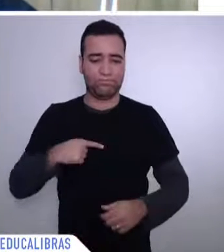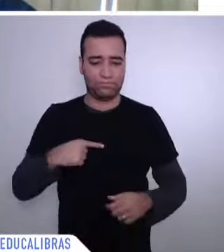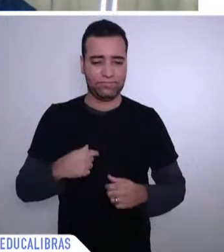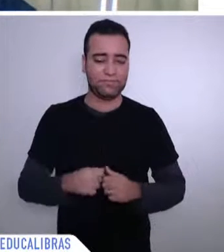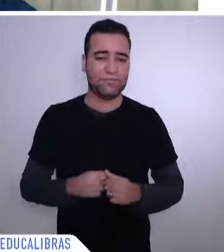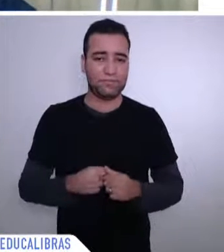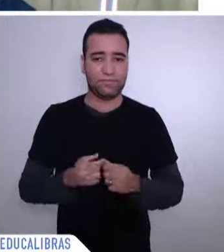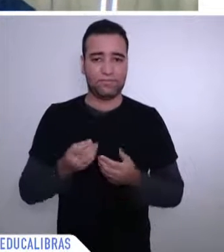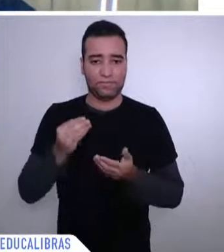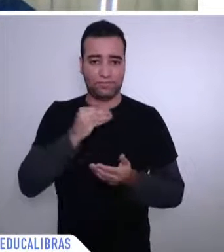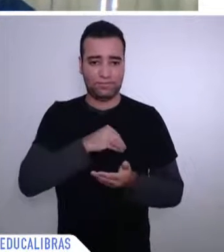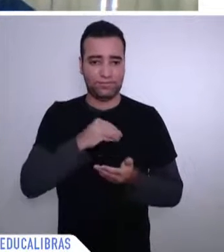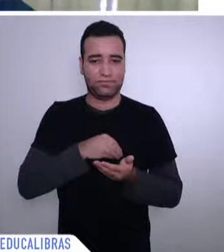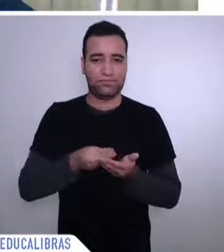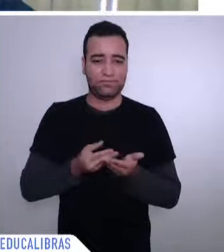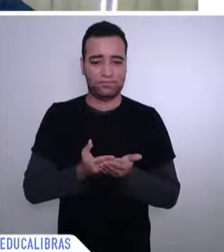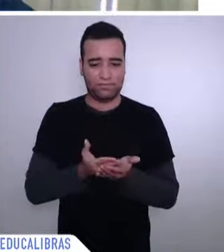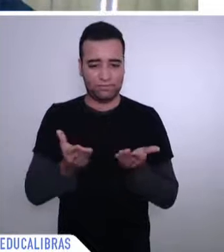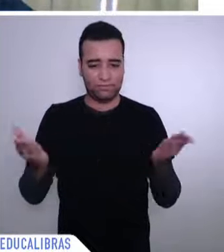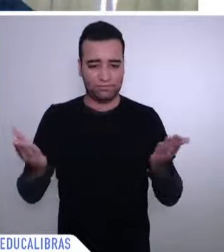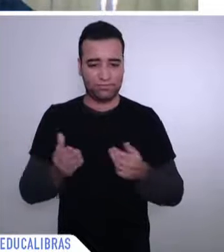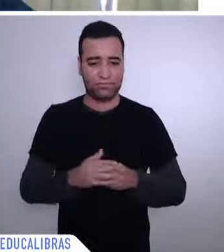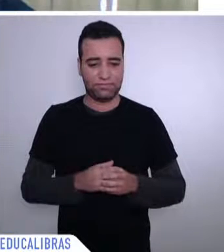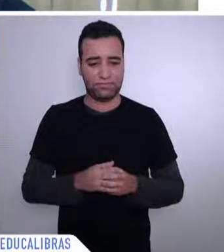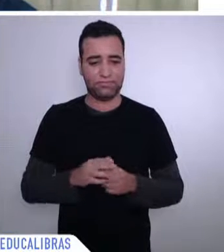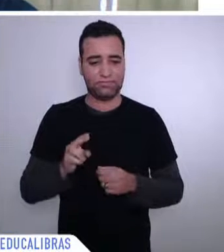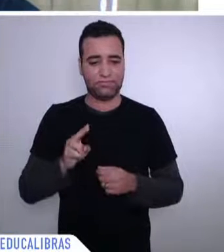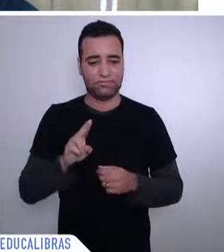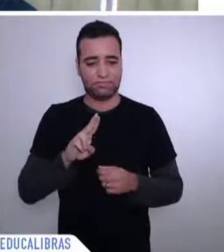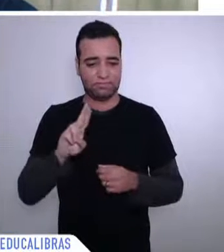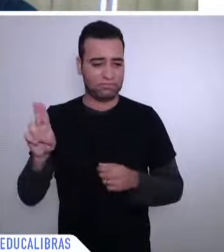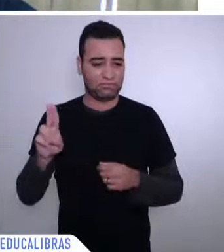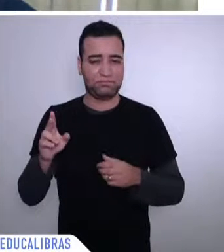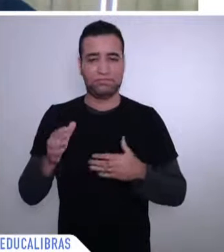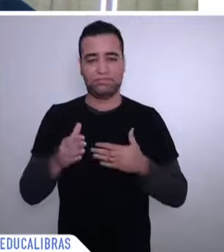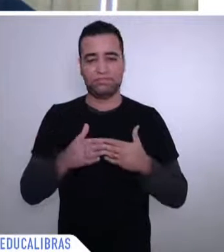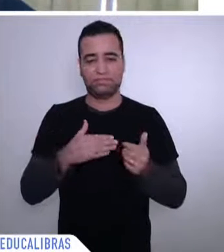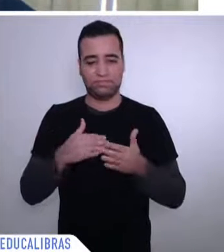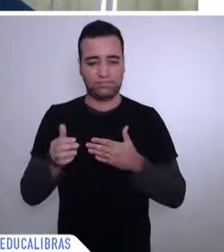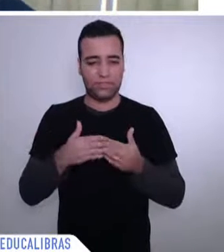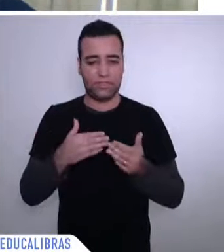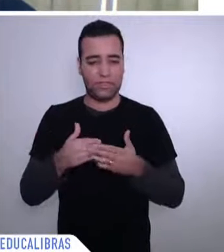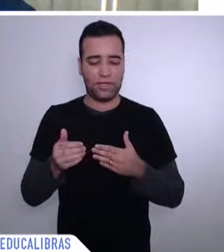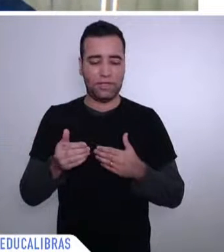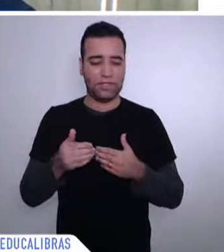dignity, and also regarding the distribution of income.